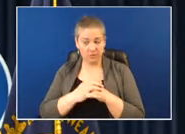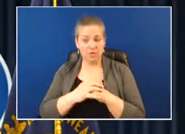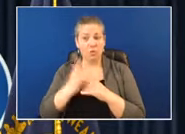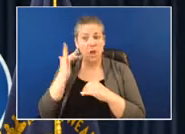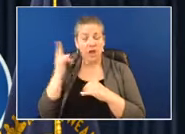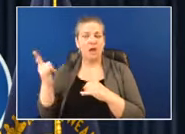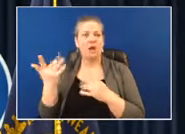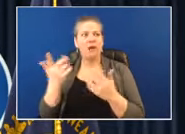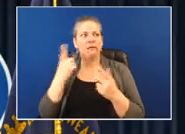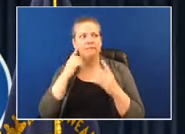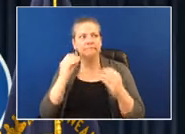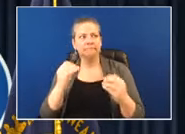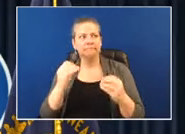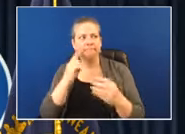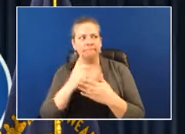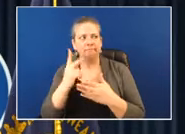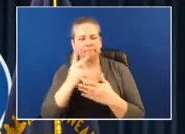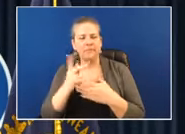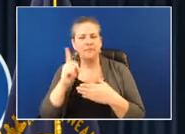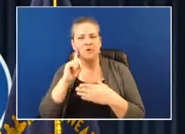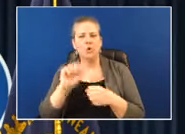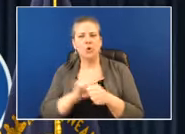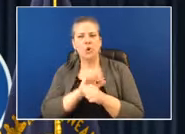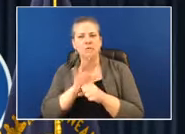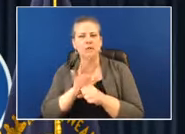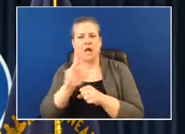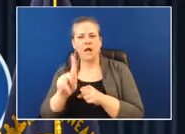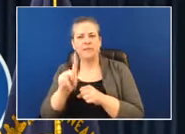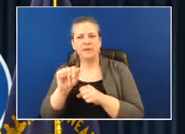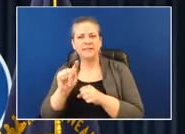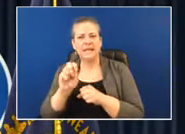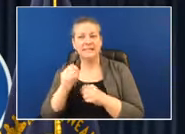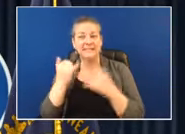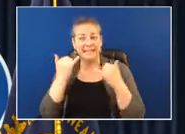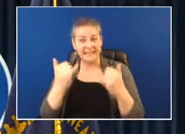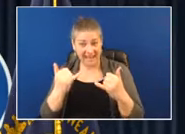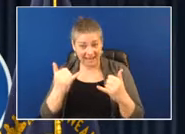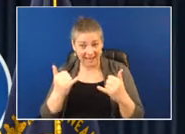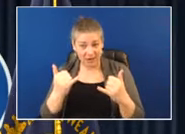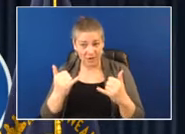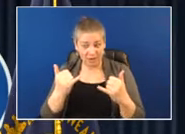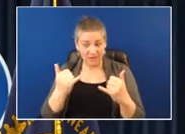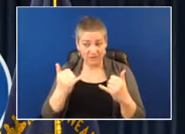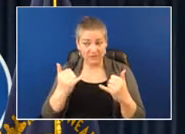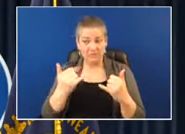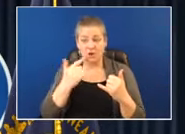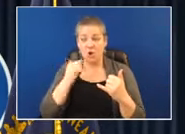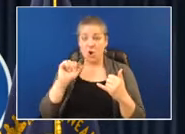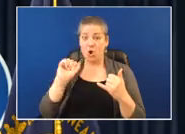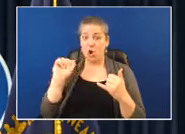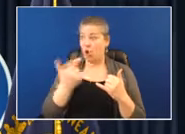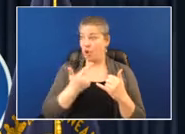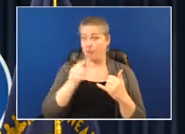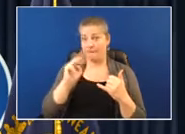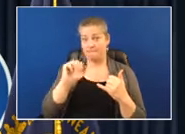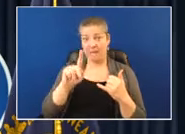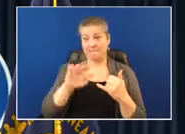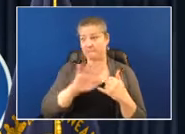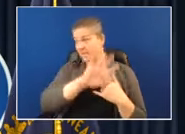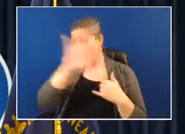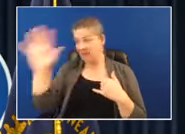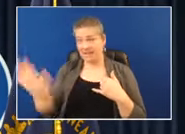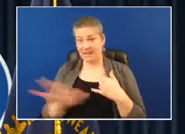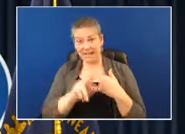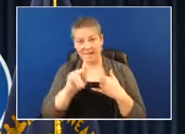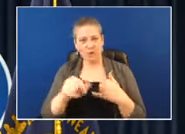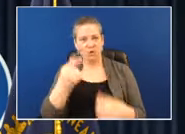other boosters, this new variant. What I can say is that almost all of our map is green. And I know